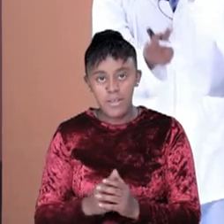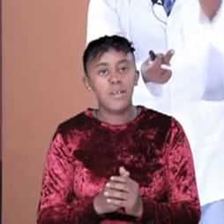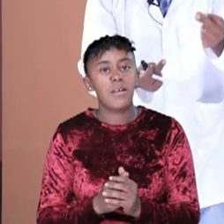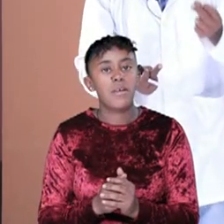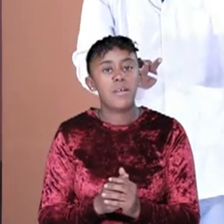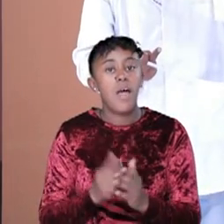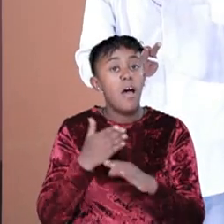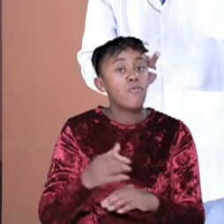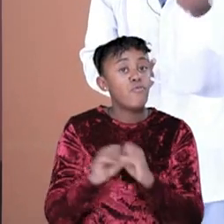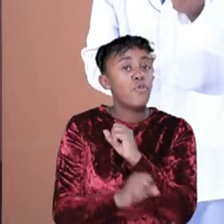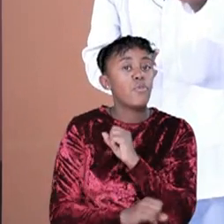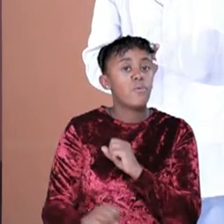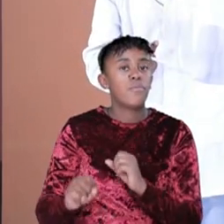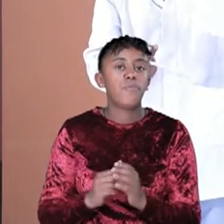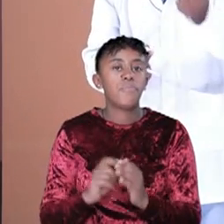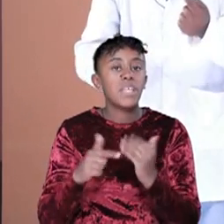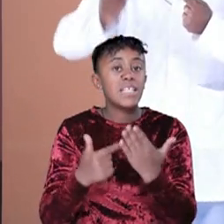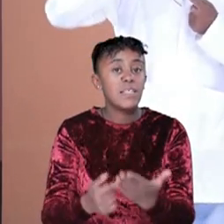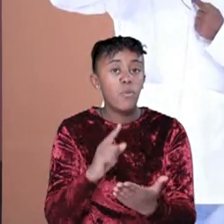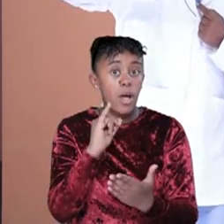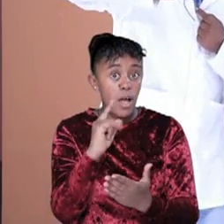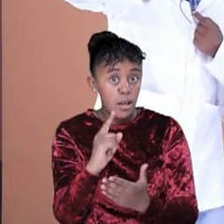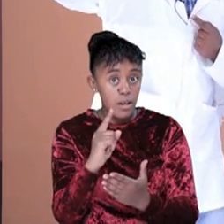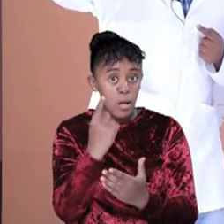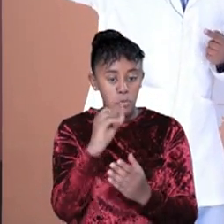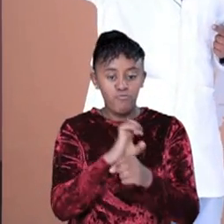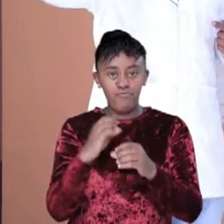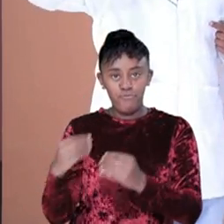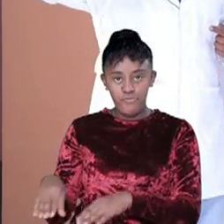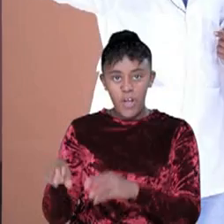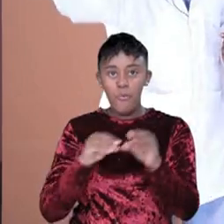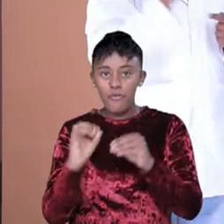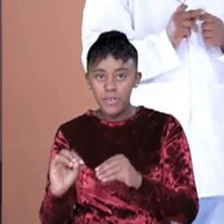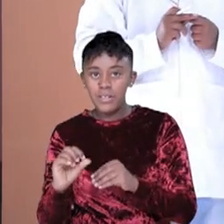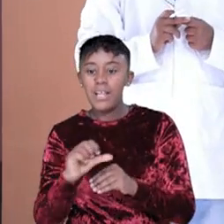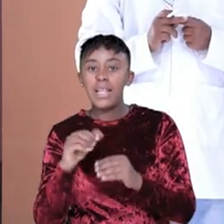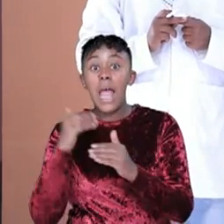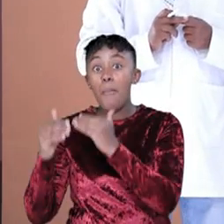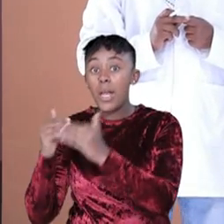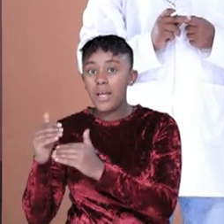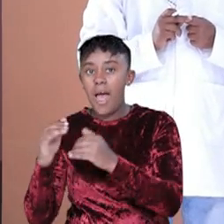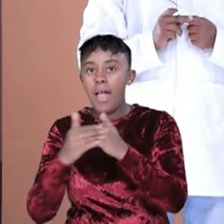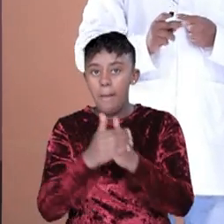After forming the bond, this 1 electron is left and moving to the neighboring atoms.